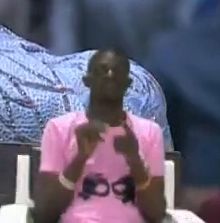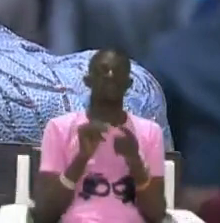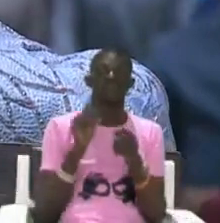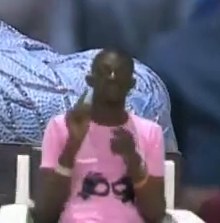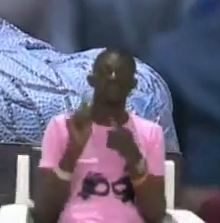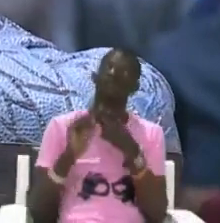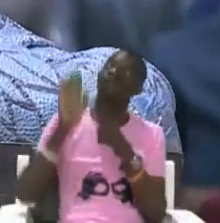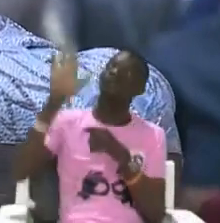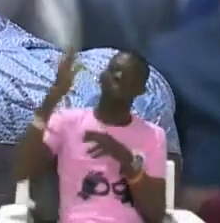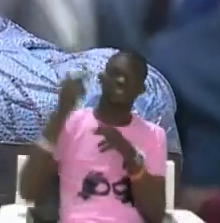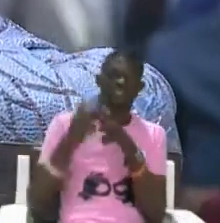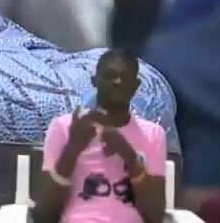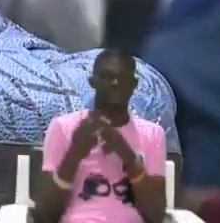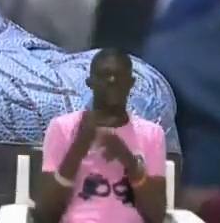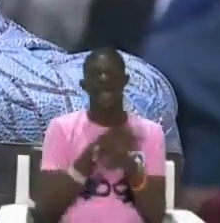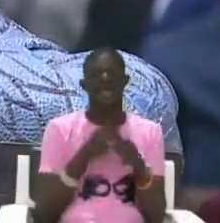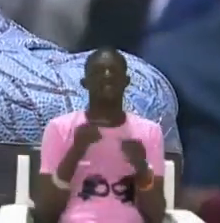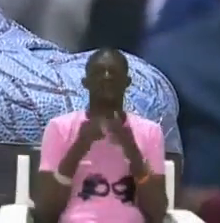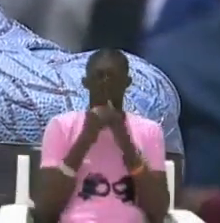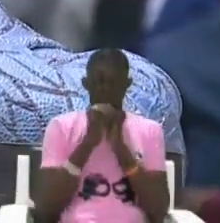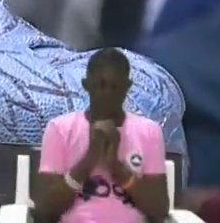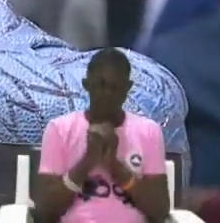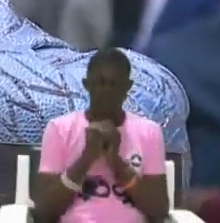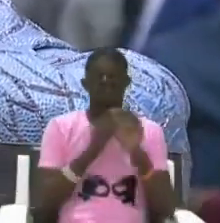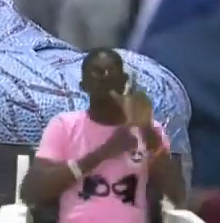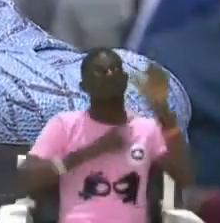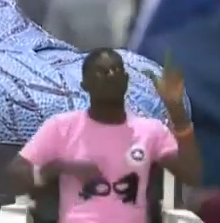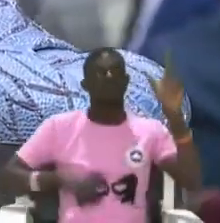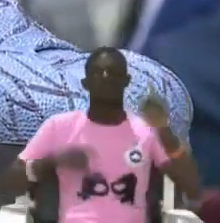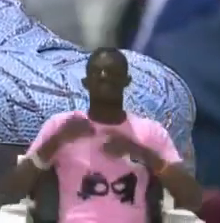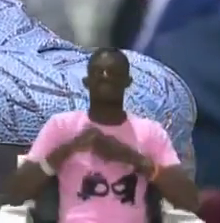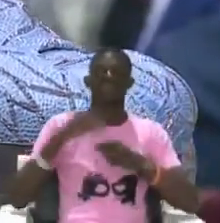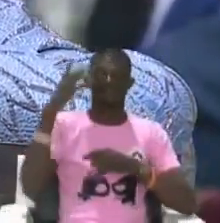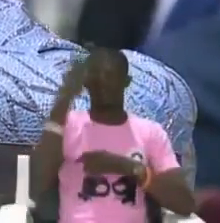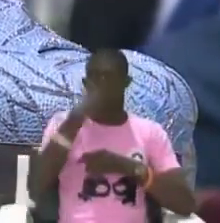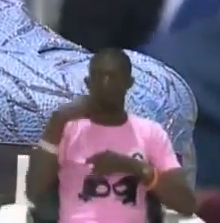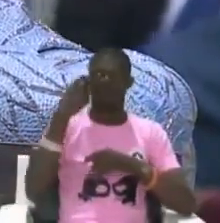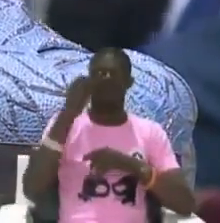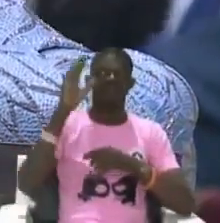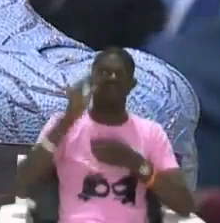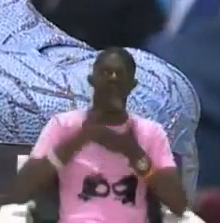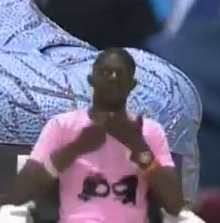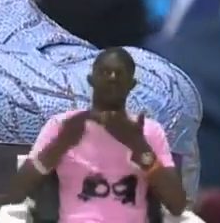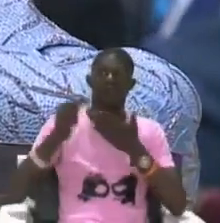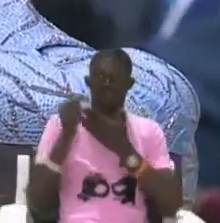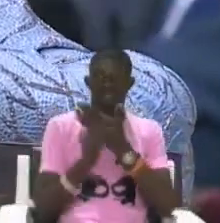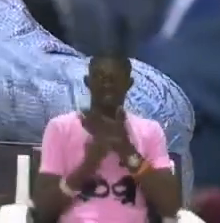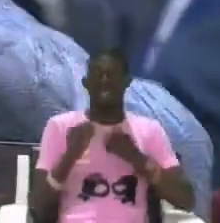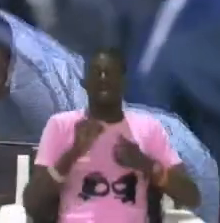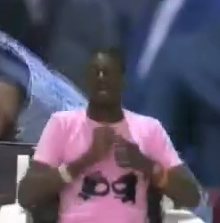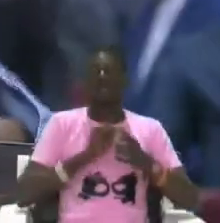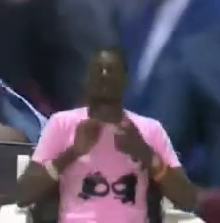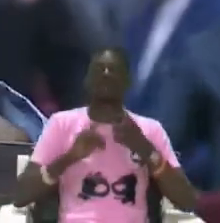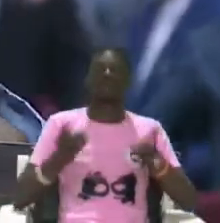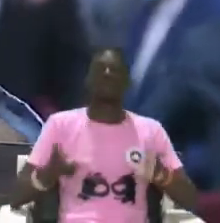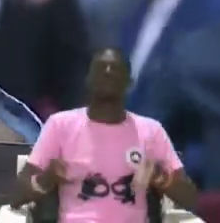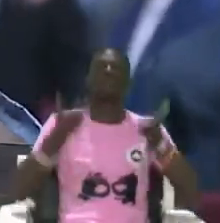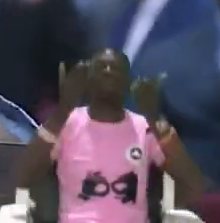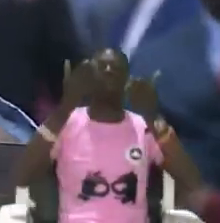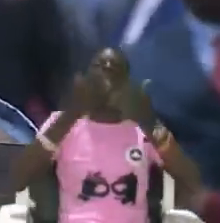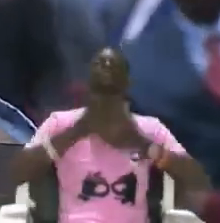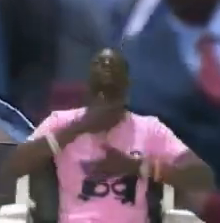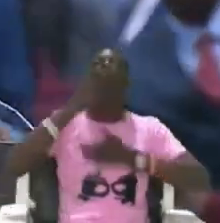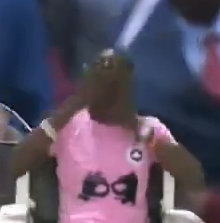his name, and worship the Lord in the beauty of holiness. I want us to lift up our voices